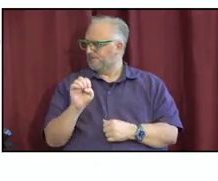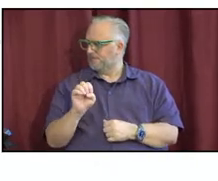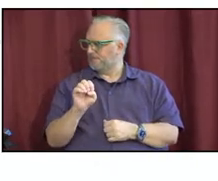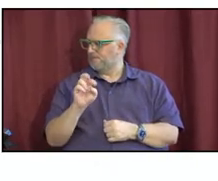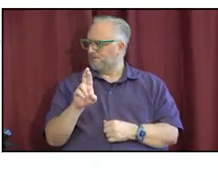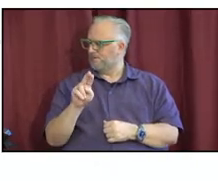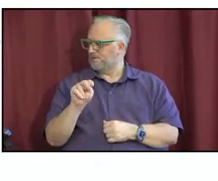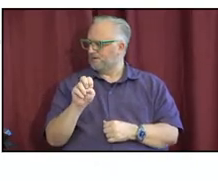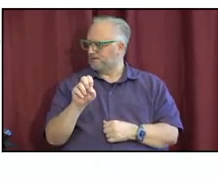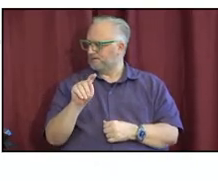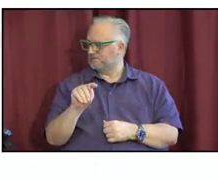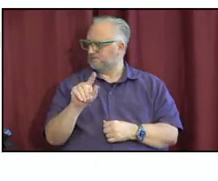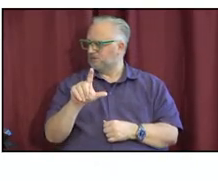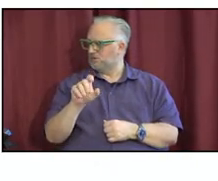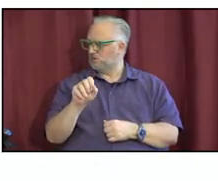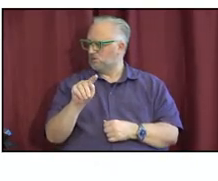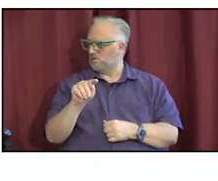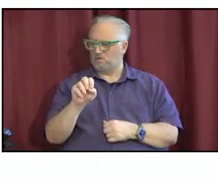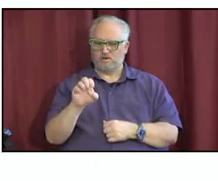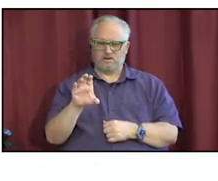Ernest Loteca,